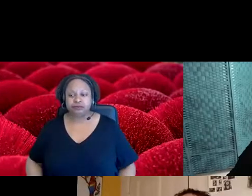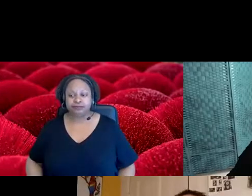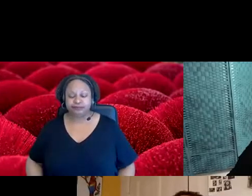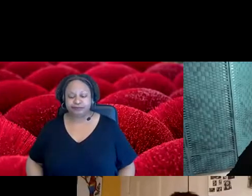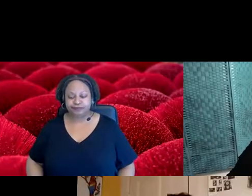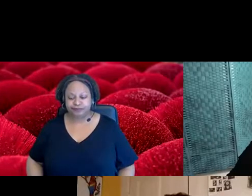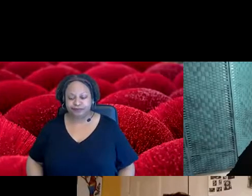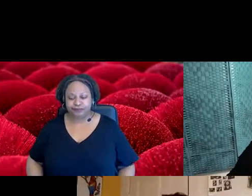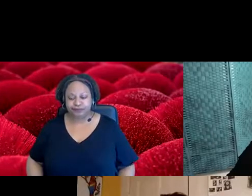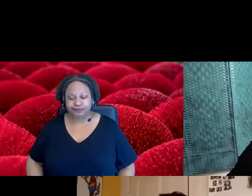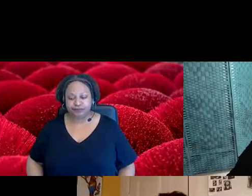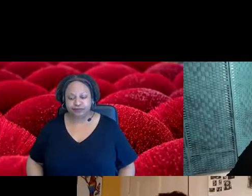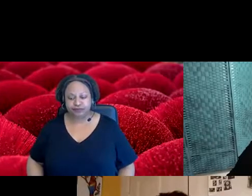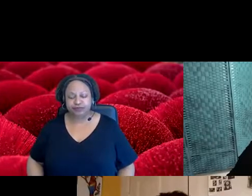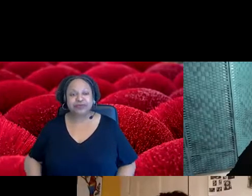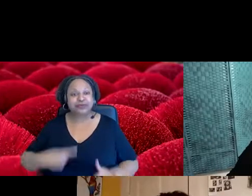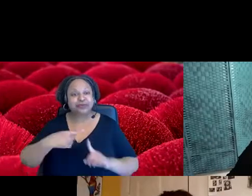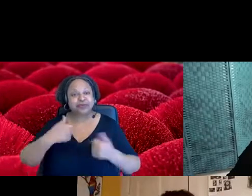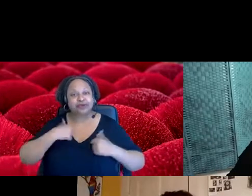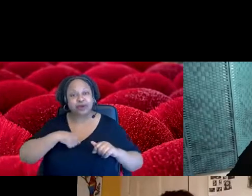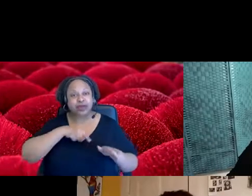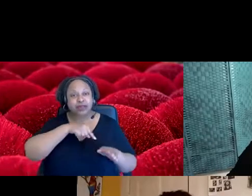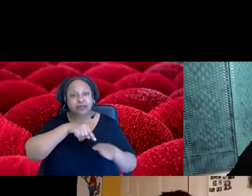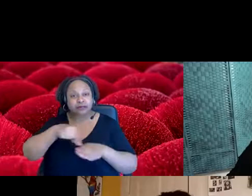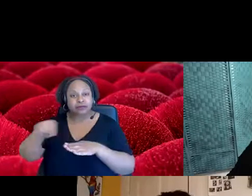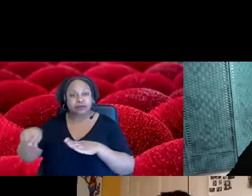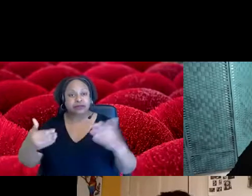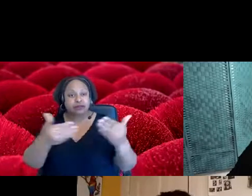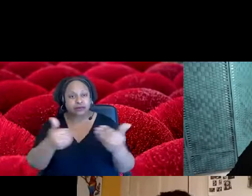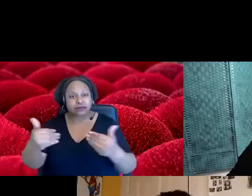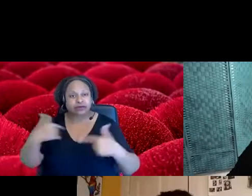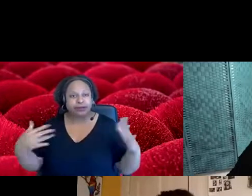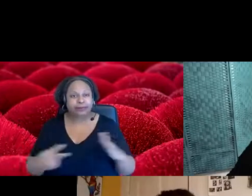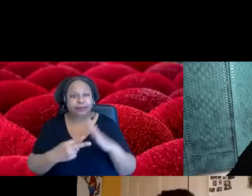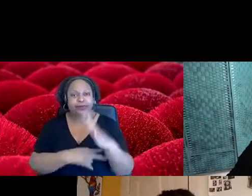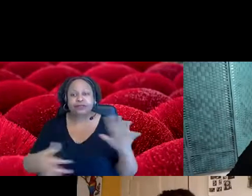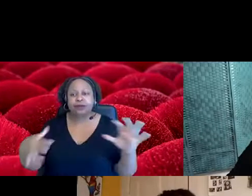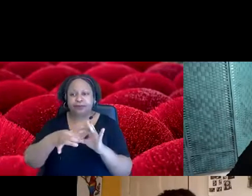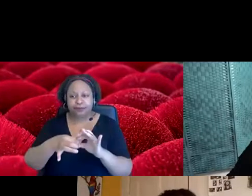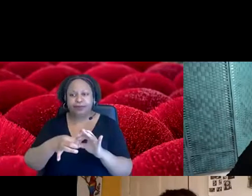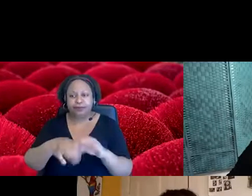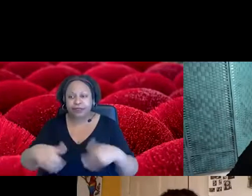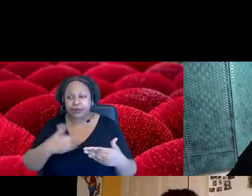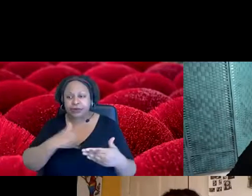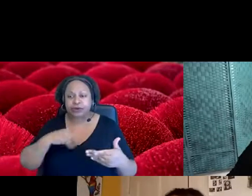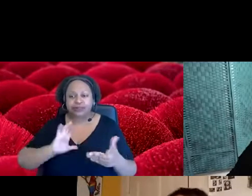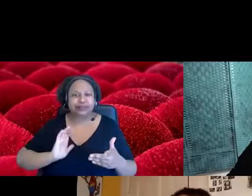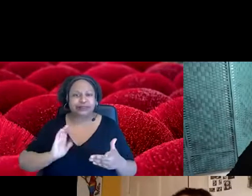try to bridge across different disciplines that feel so disparate in a city like Toronto.